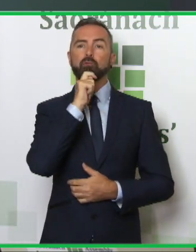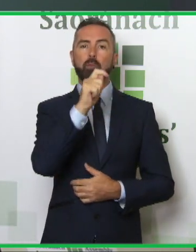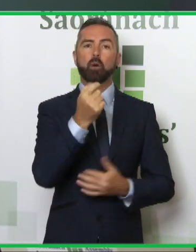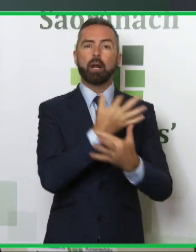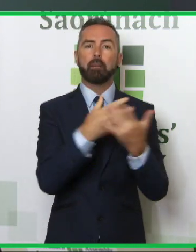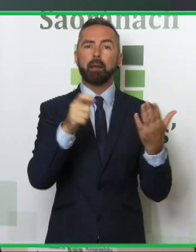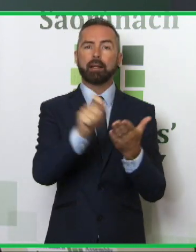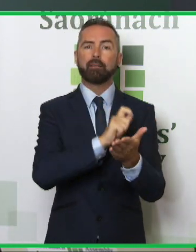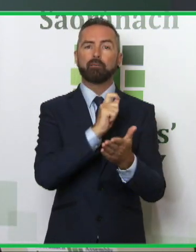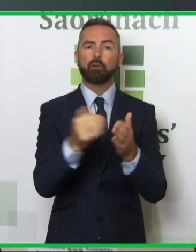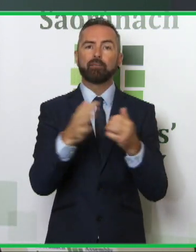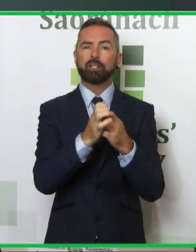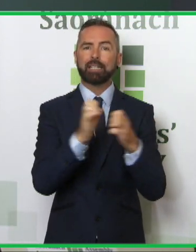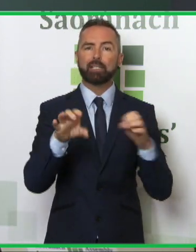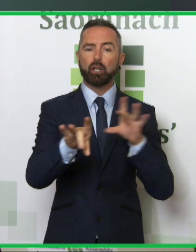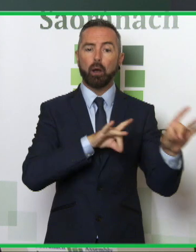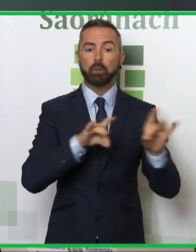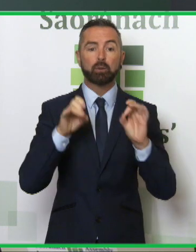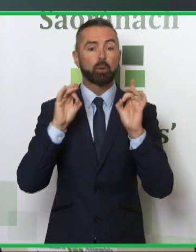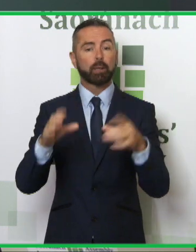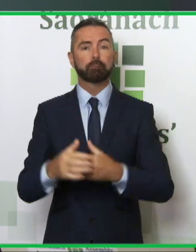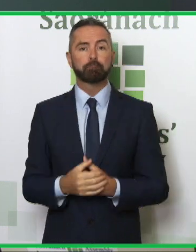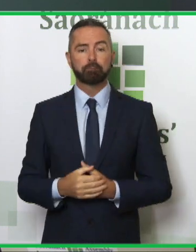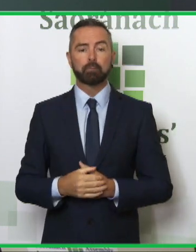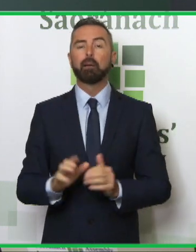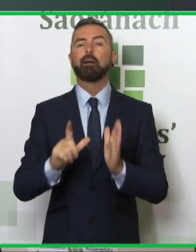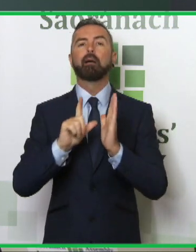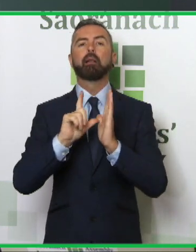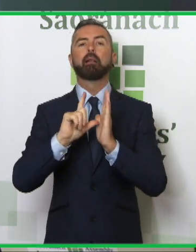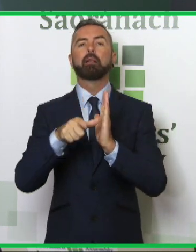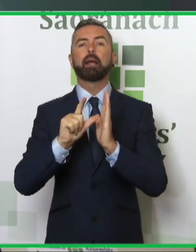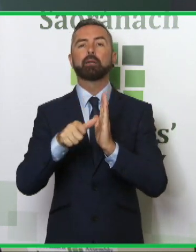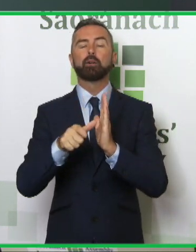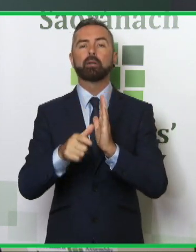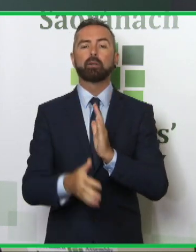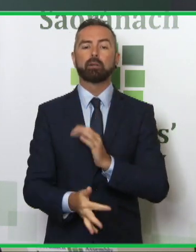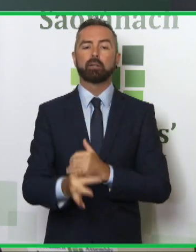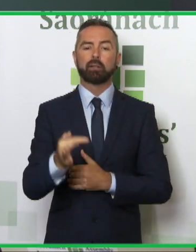votes were cast in each of those options. A little later on, if we get into the